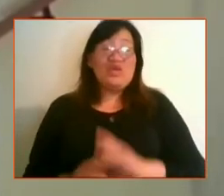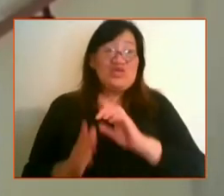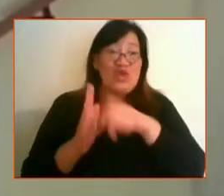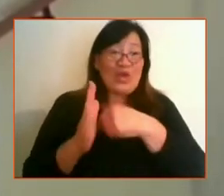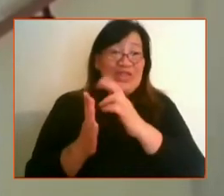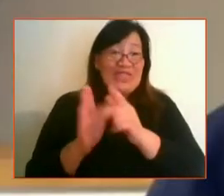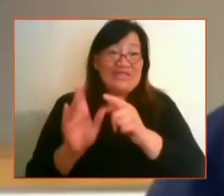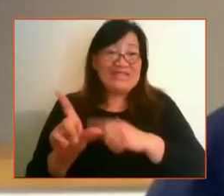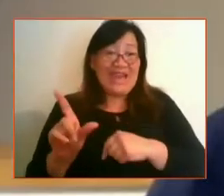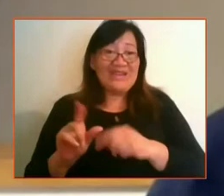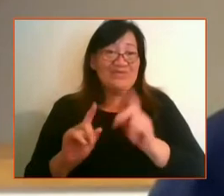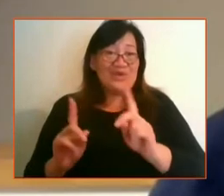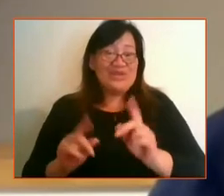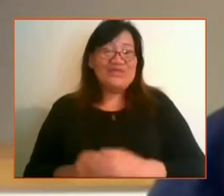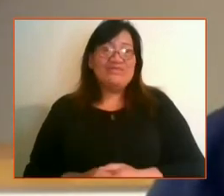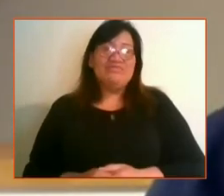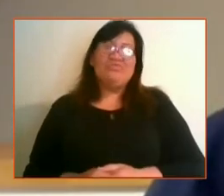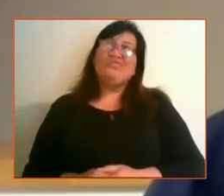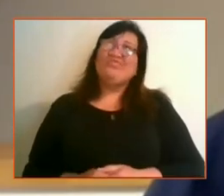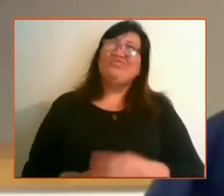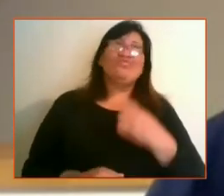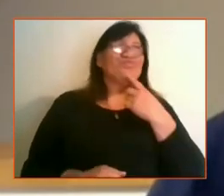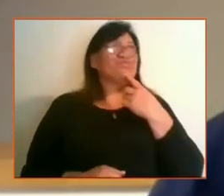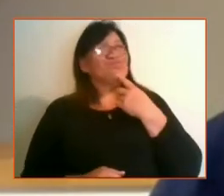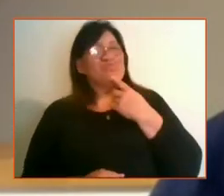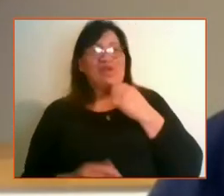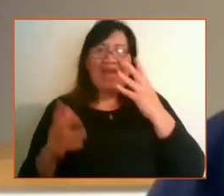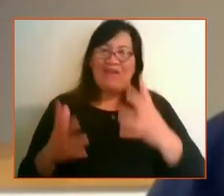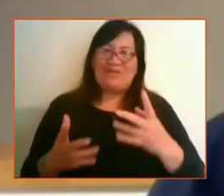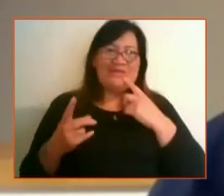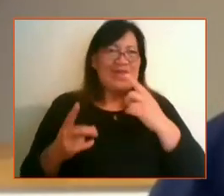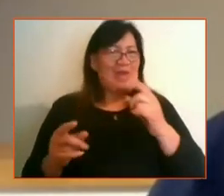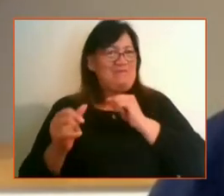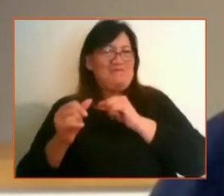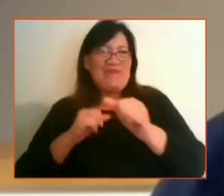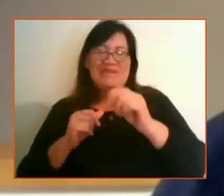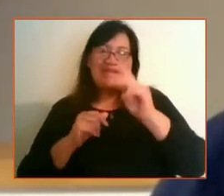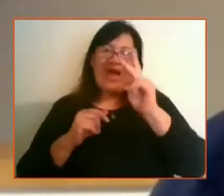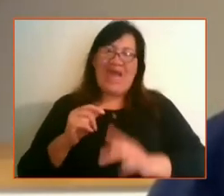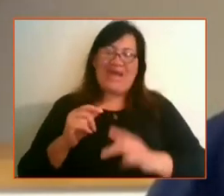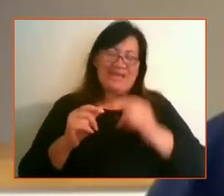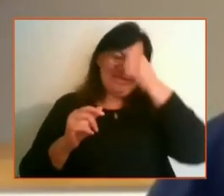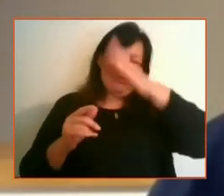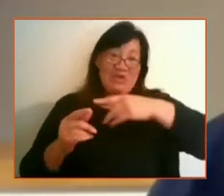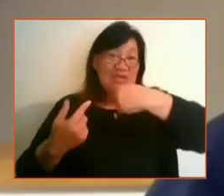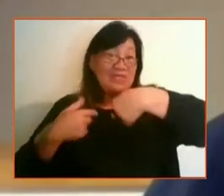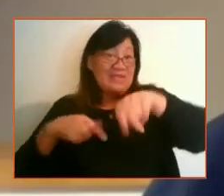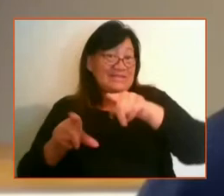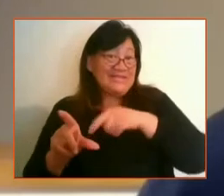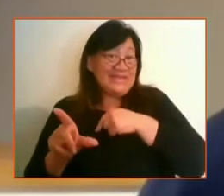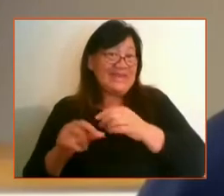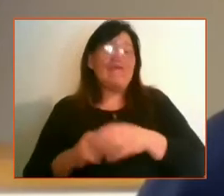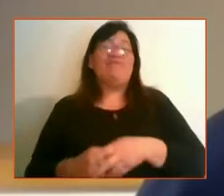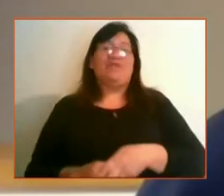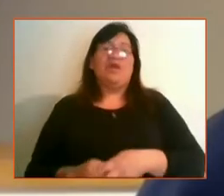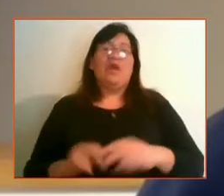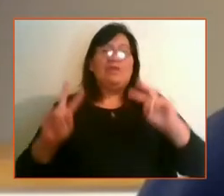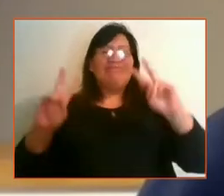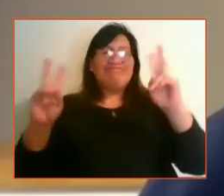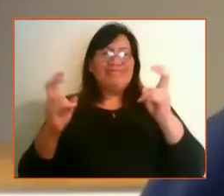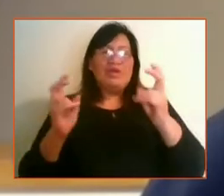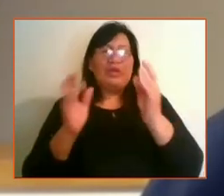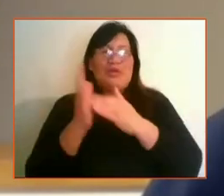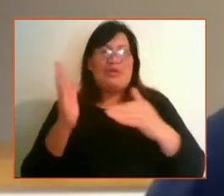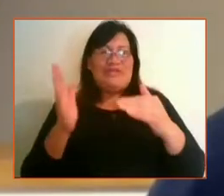Look, I'd have to say that the best art experience I've had this year was at the what's called the New Zealand Festival